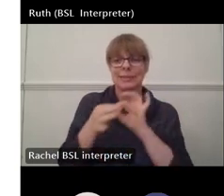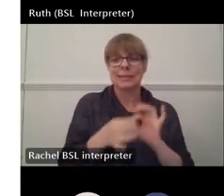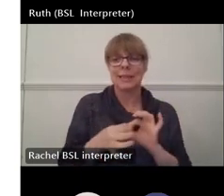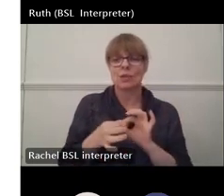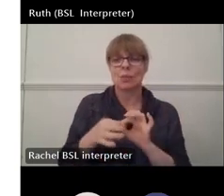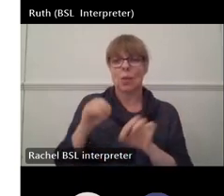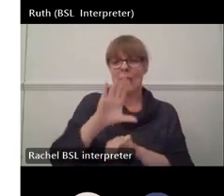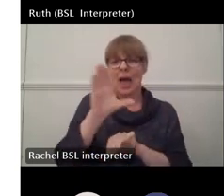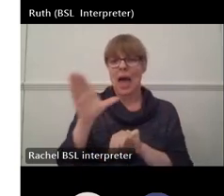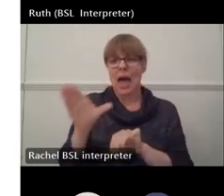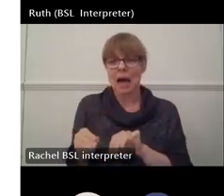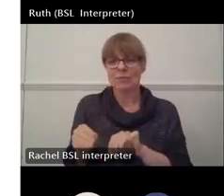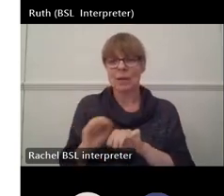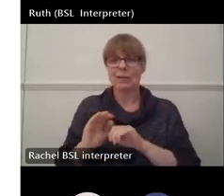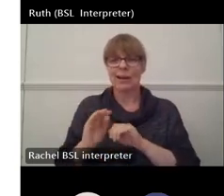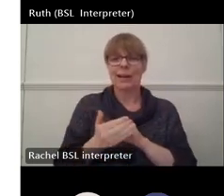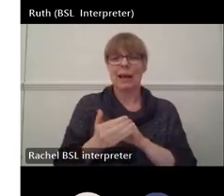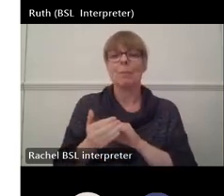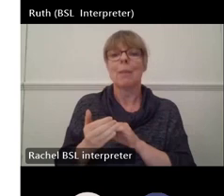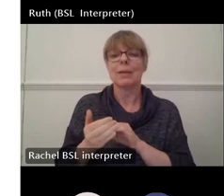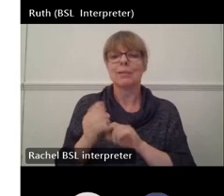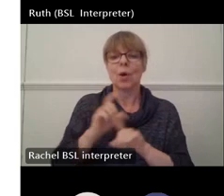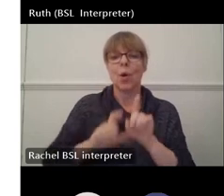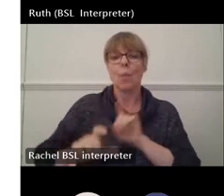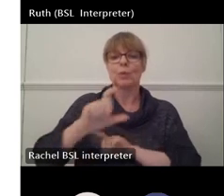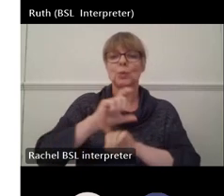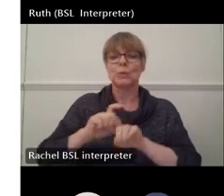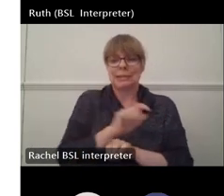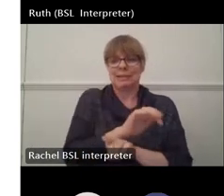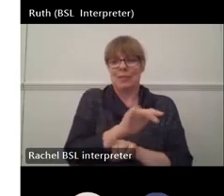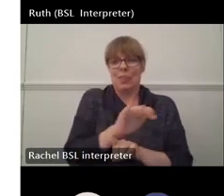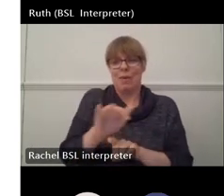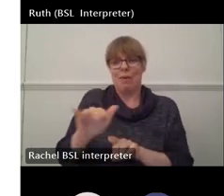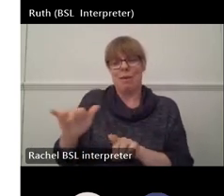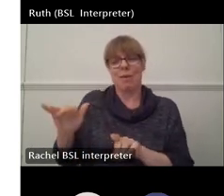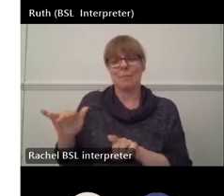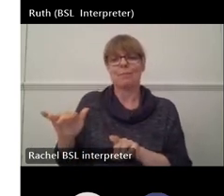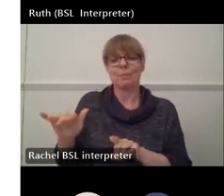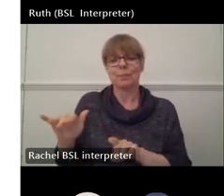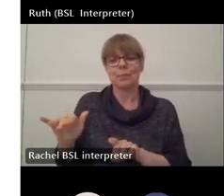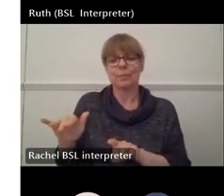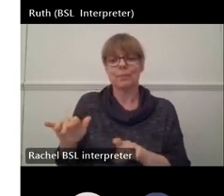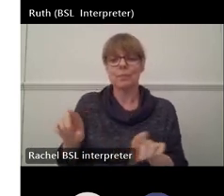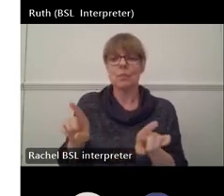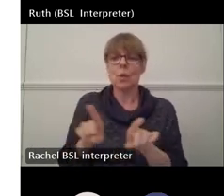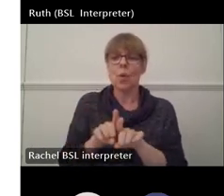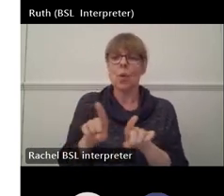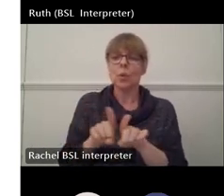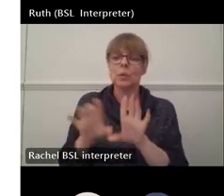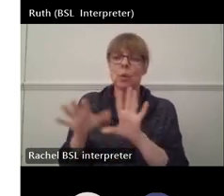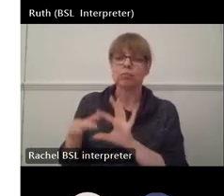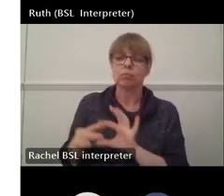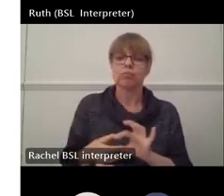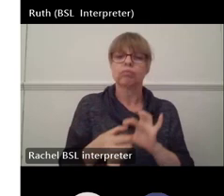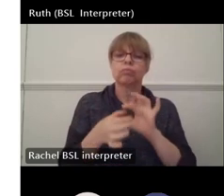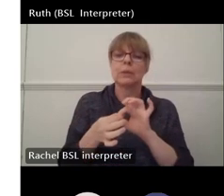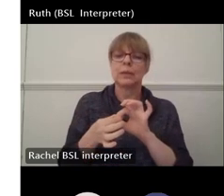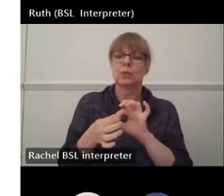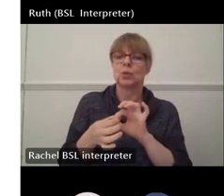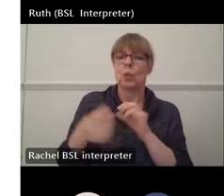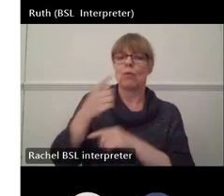African and Caribbean community at large. And it's more to do with taking requests,